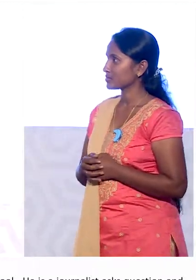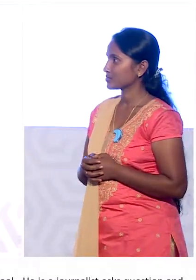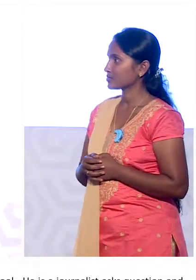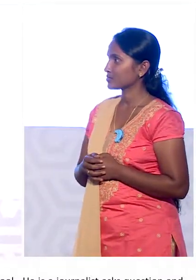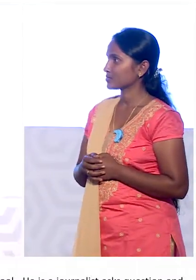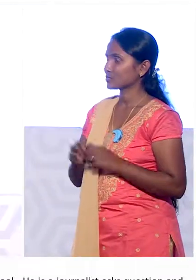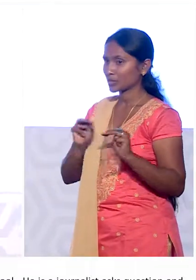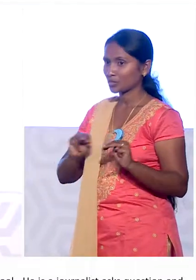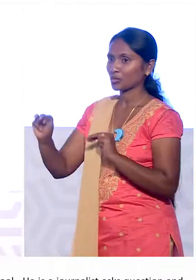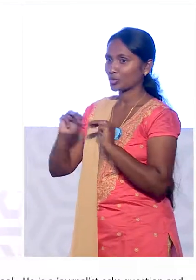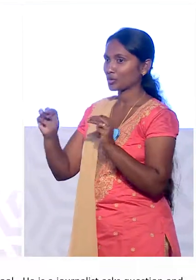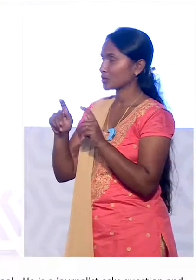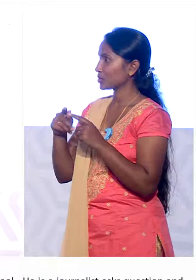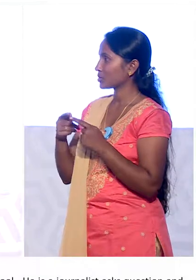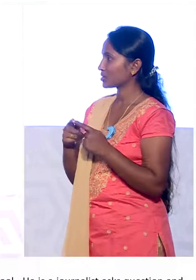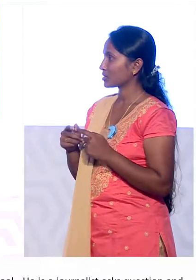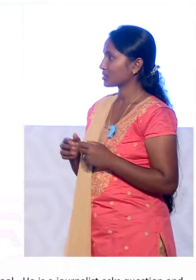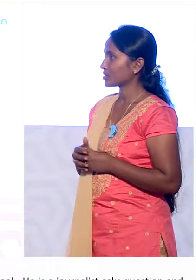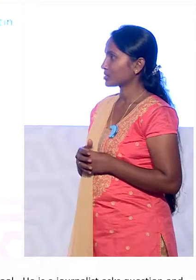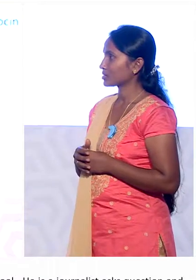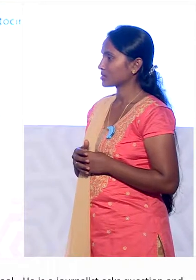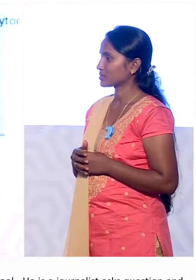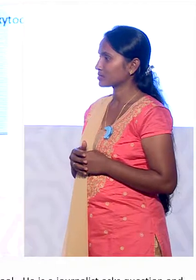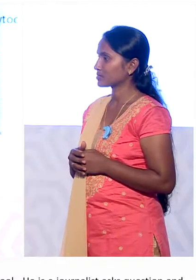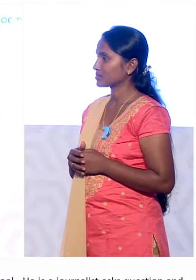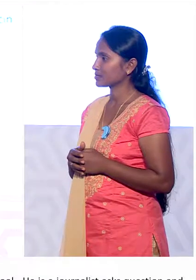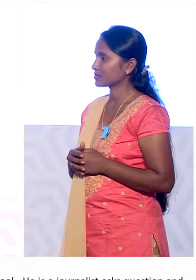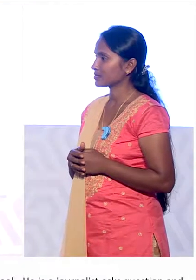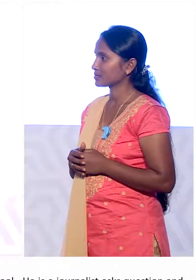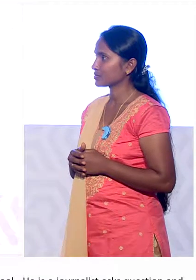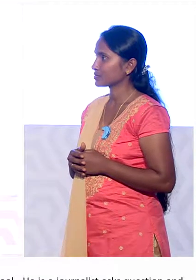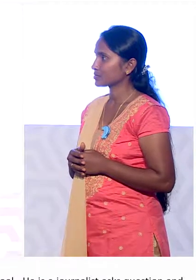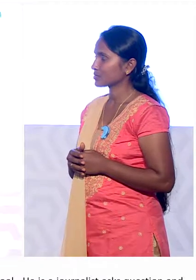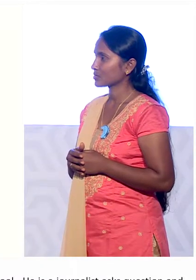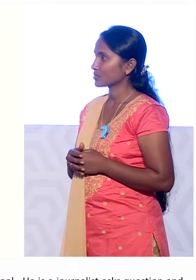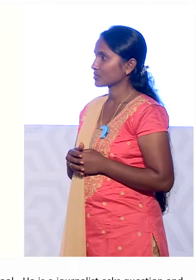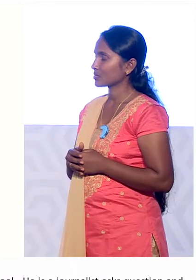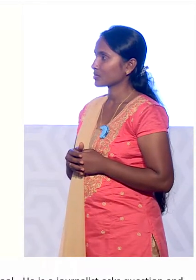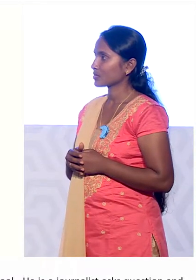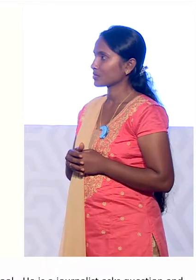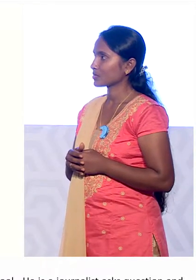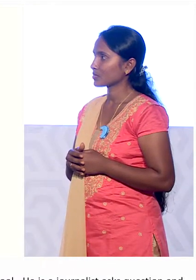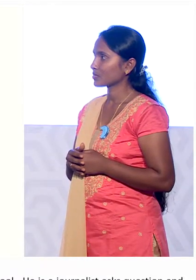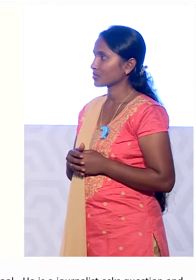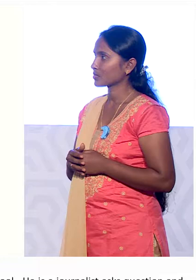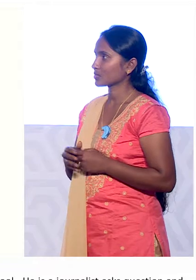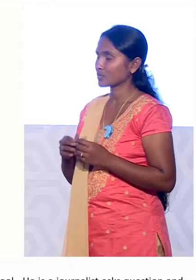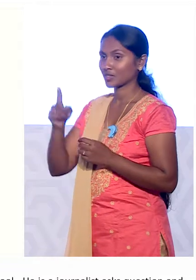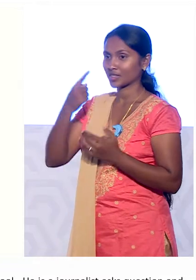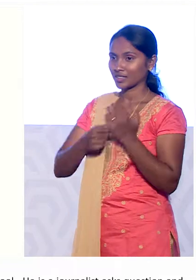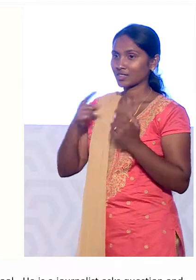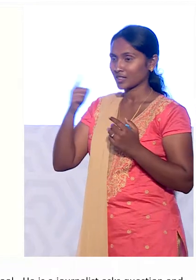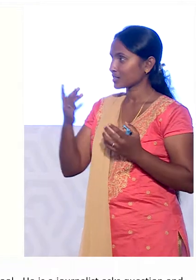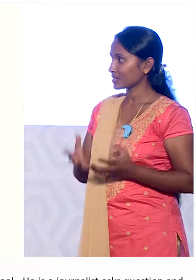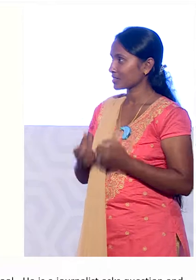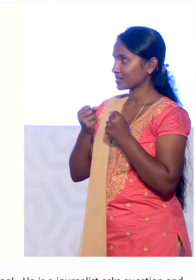were doing it in nature. Then he saw my neighbor's horse and he went straight to her. And he couldn't tell me he wanted to get